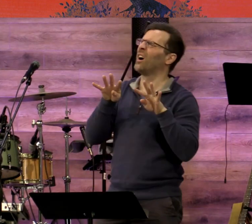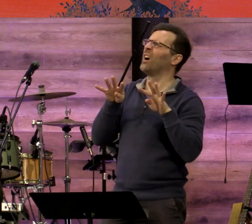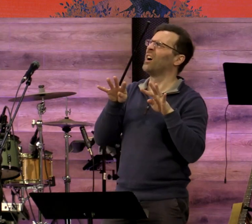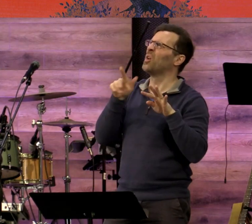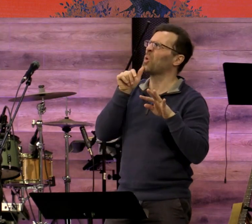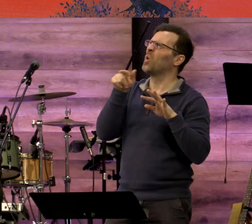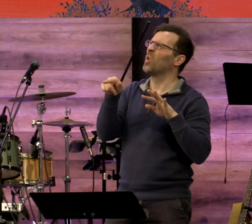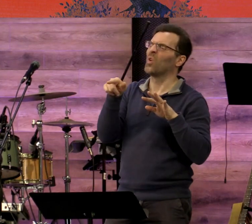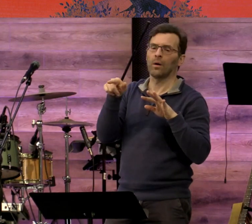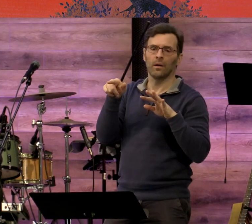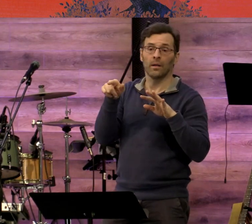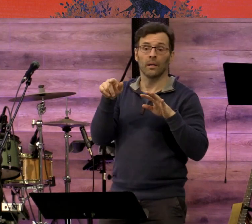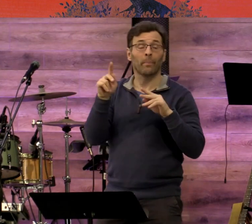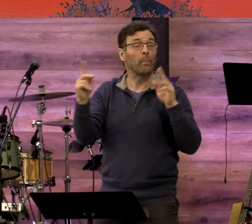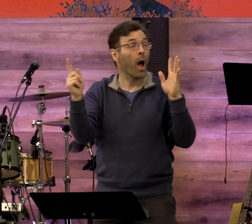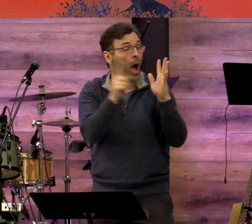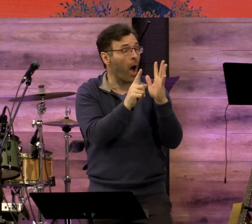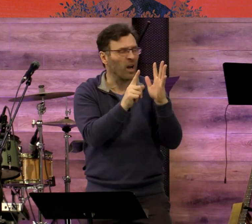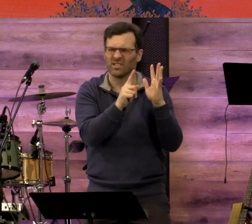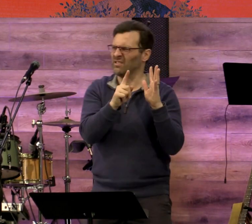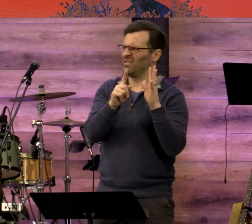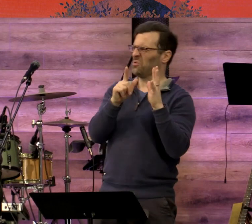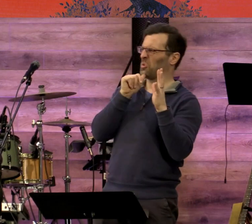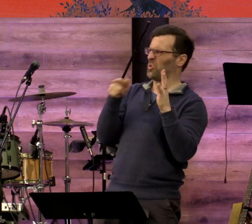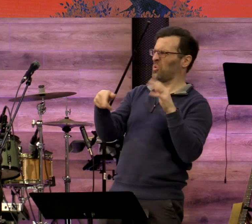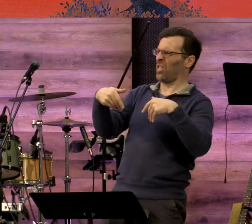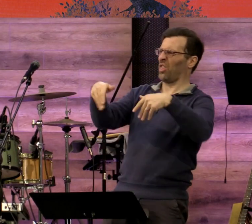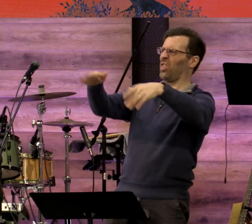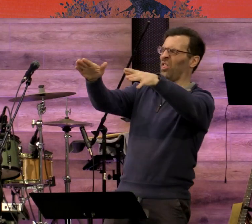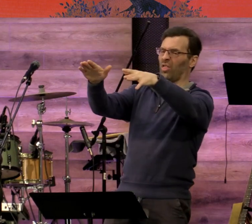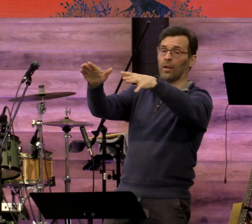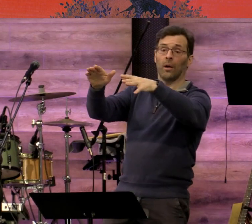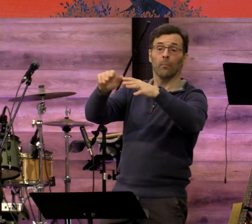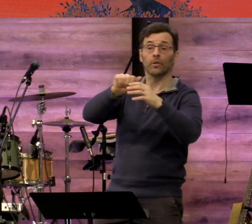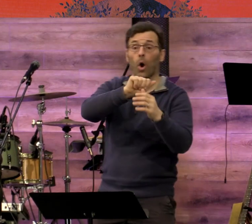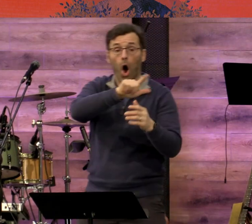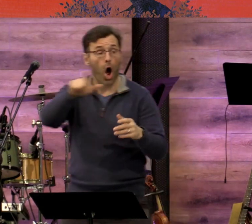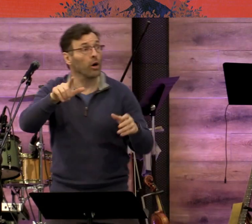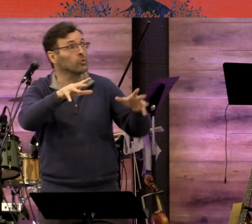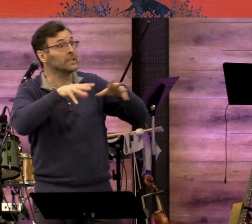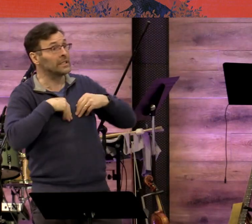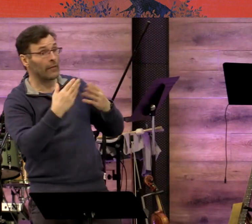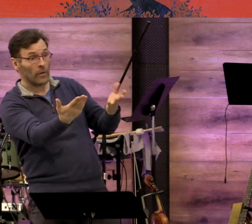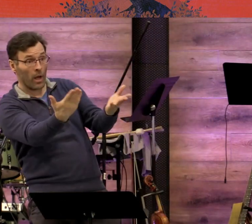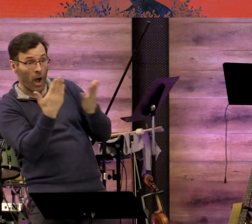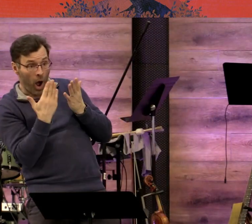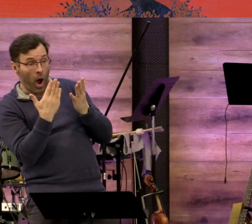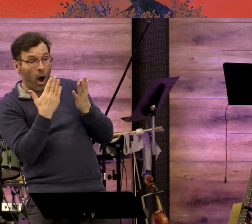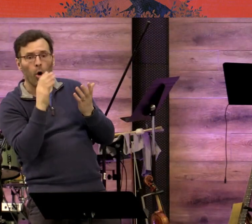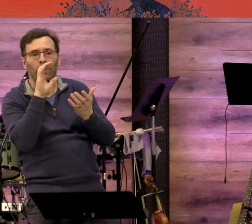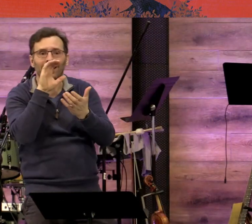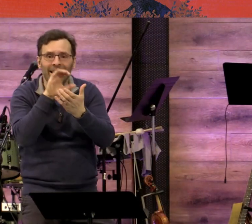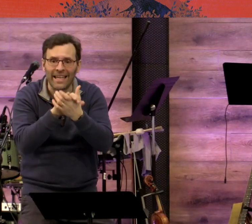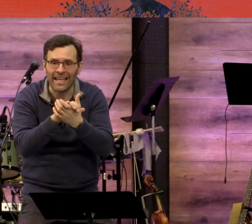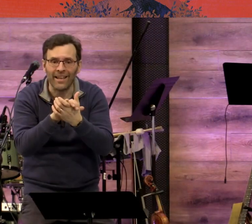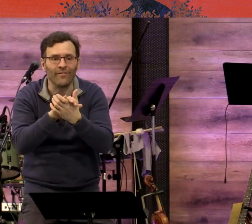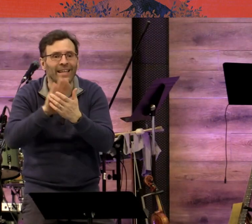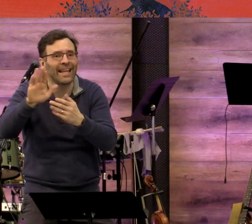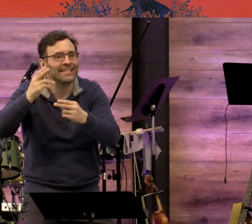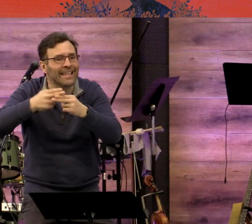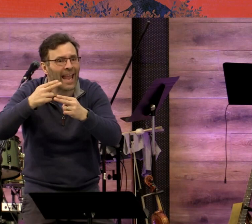to his own, and his own people did not receive him. But to all who did receive him, who believed in his